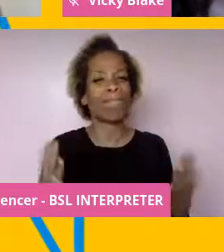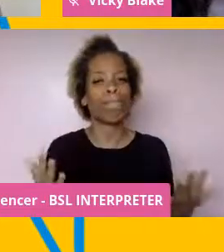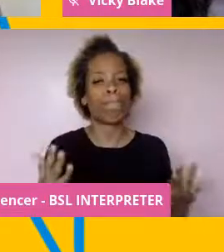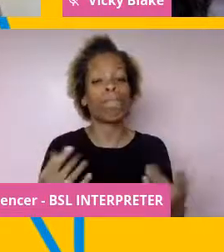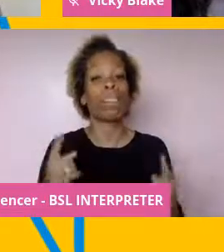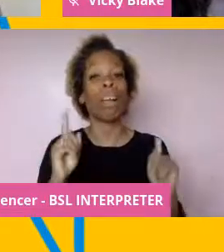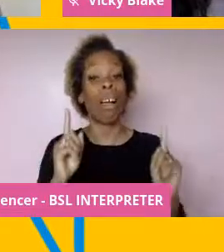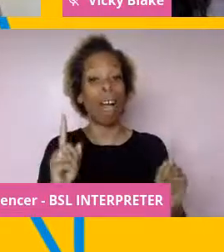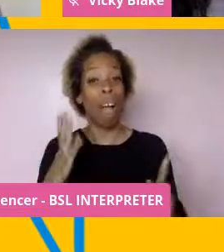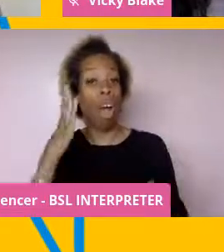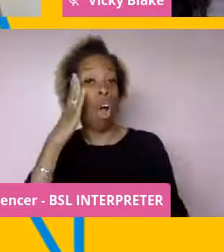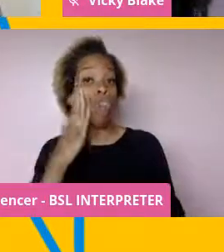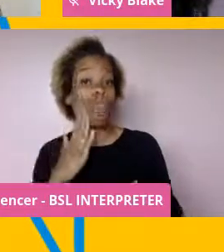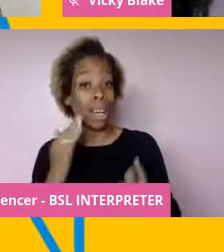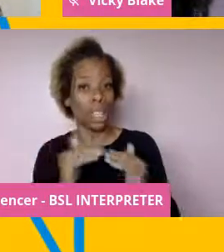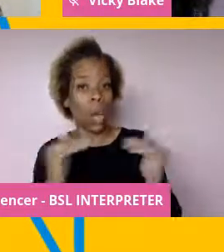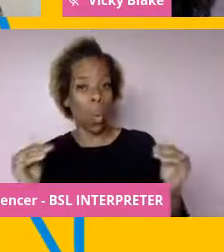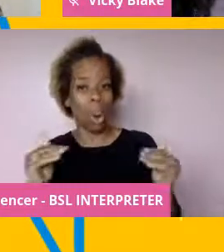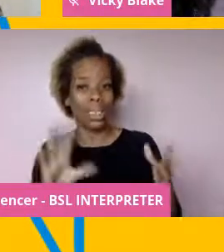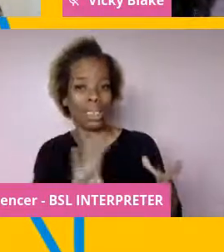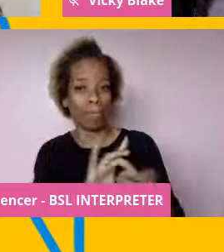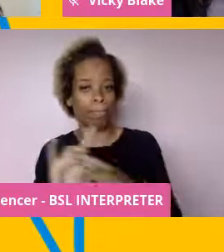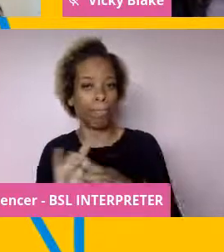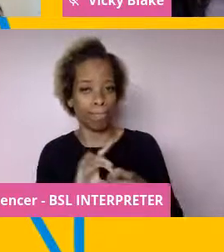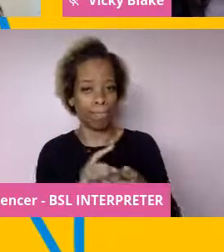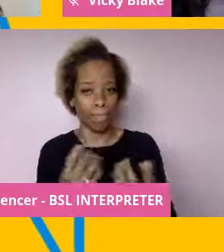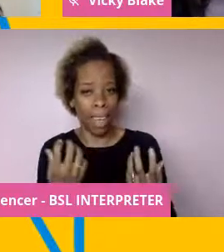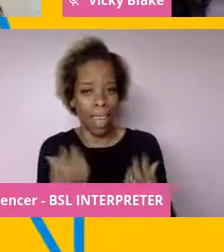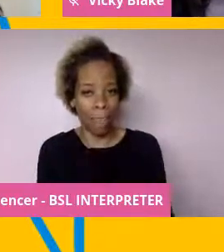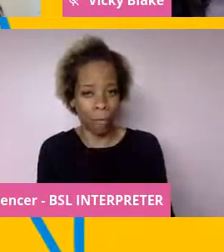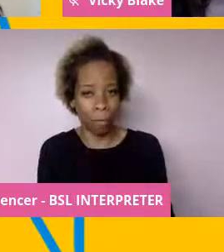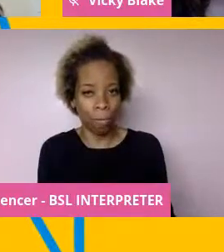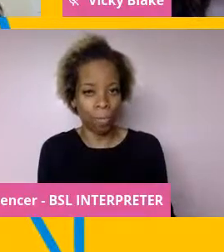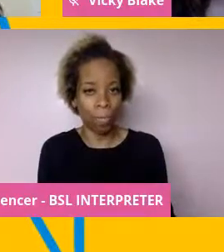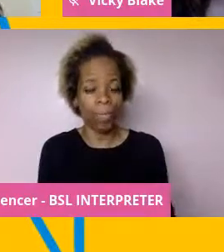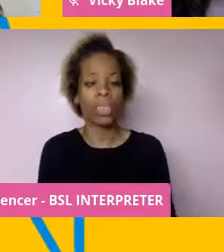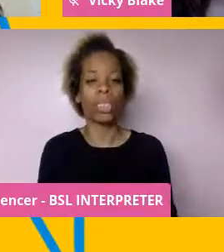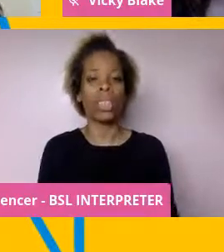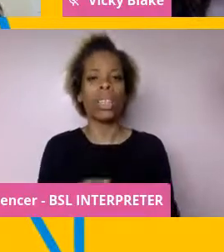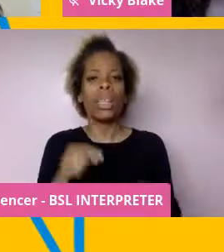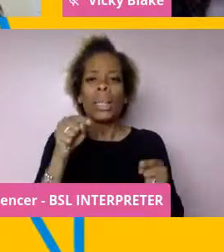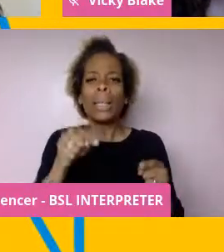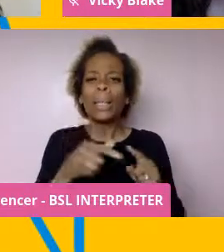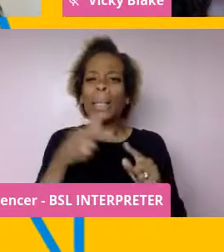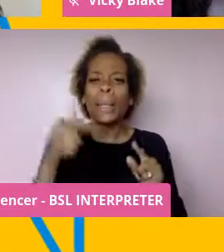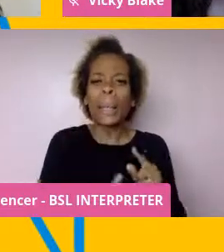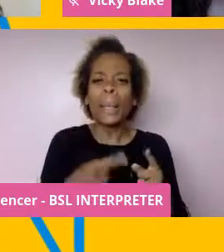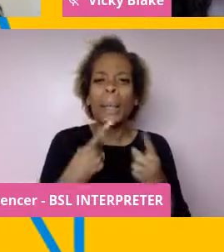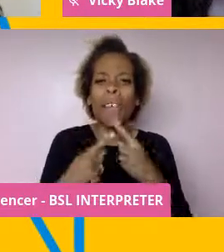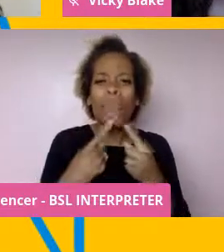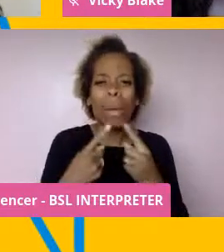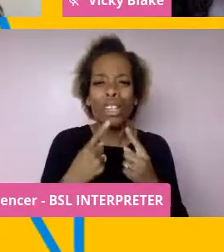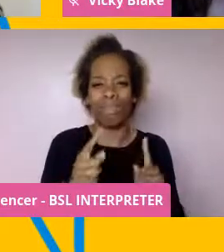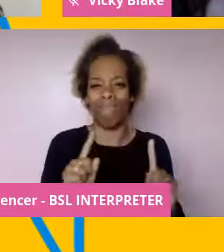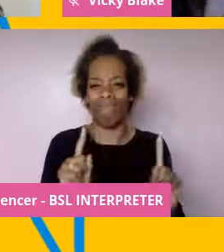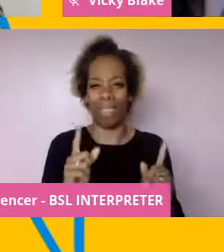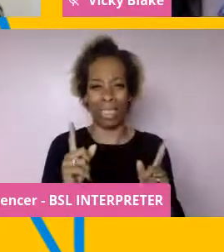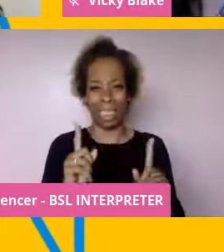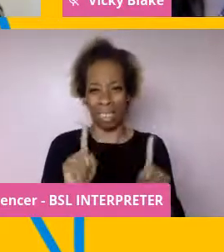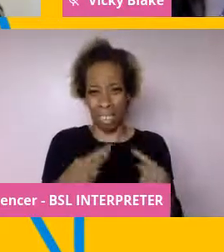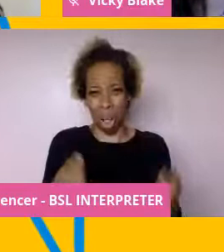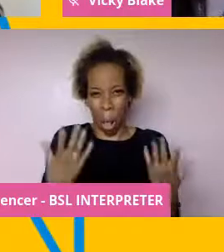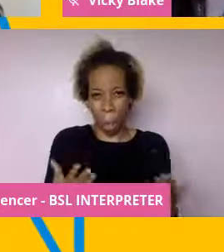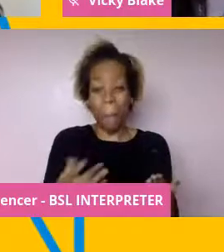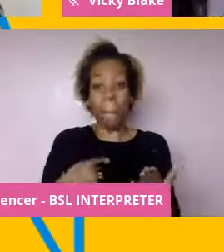The extent of which they won't divulge at the moment, but that all is due to change. And that, moving that as the central argument in the